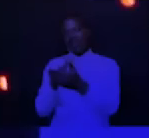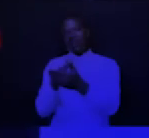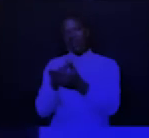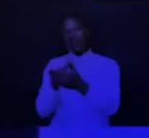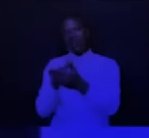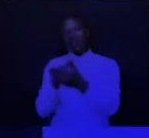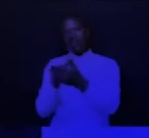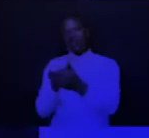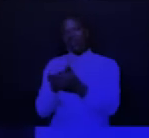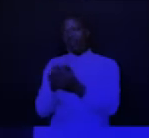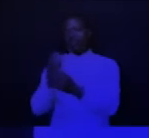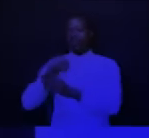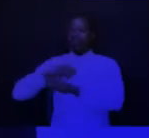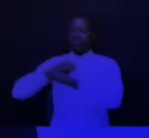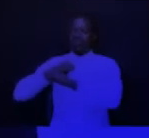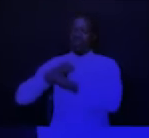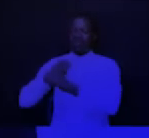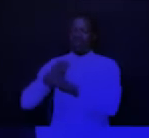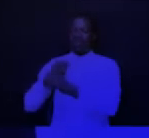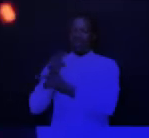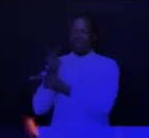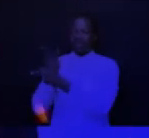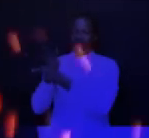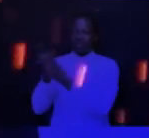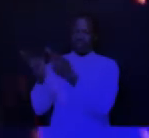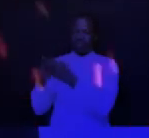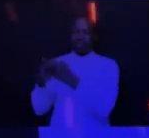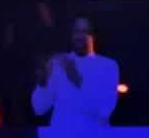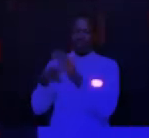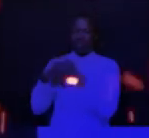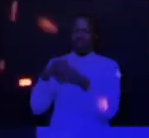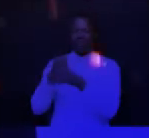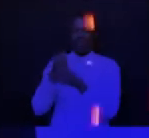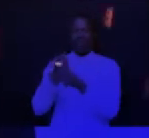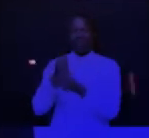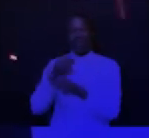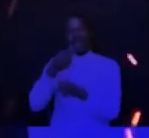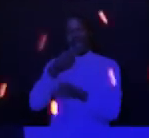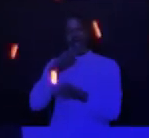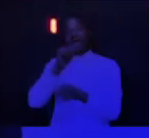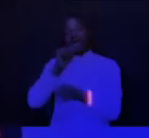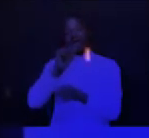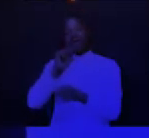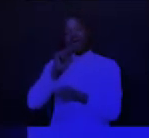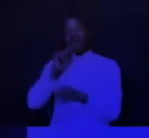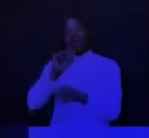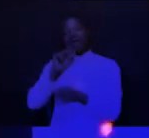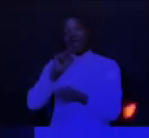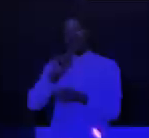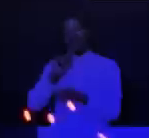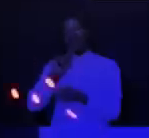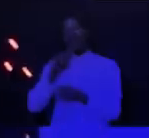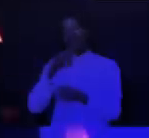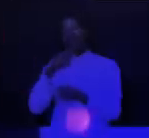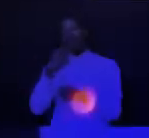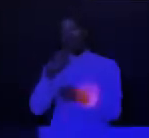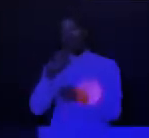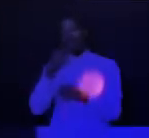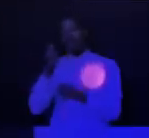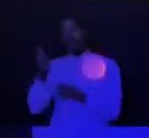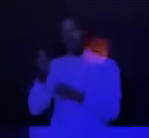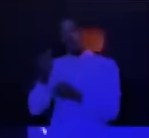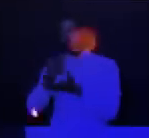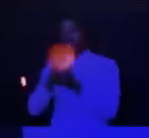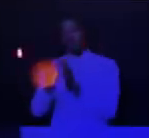in charge of the storerooms, and made Hanan, son of Zacho, the son of Mataniah, the